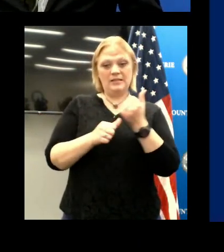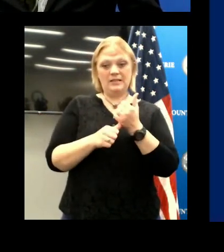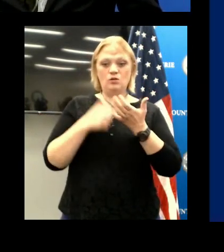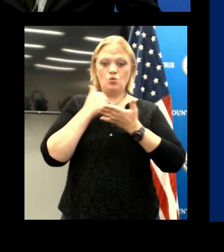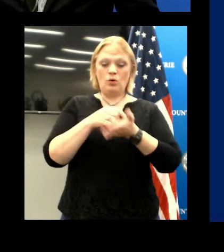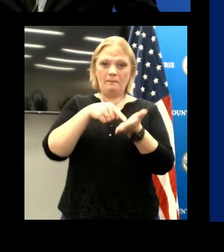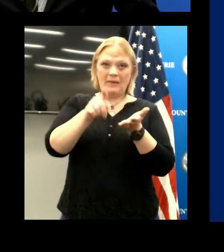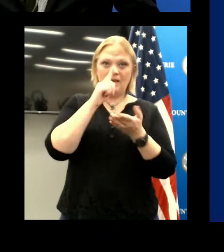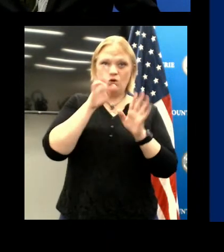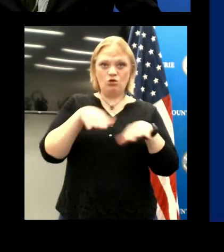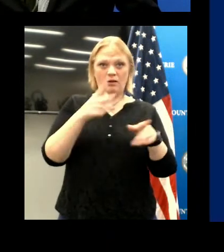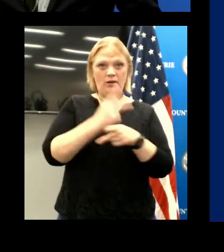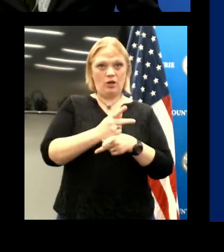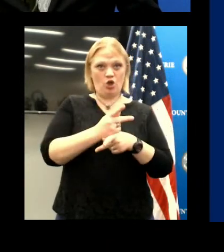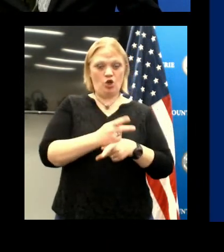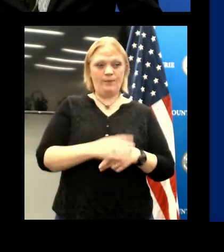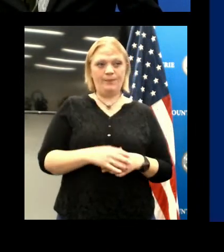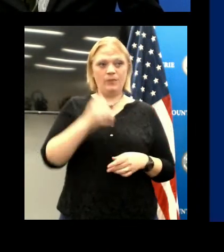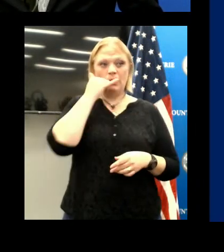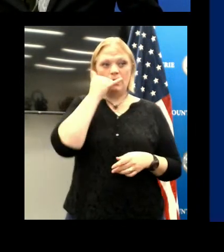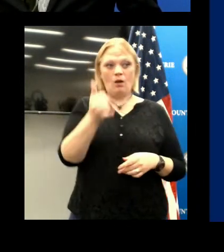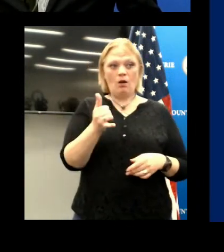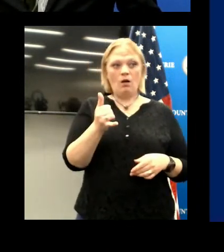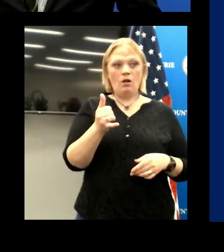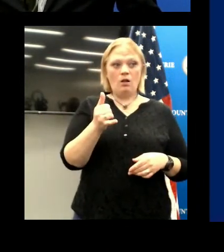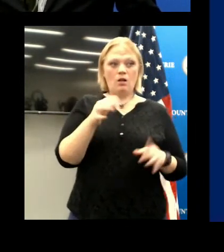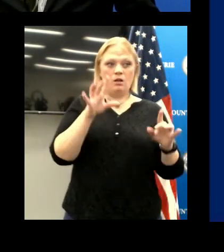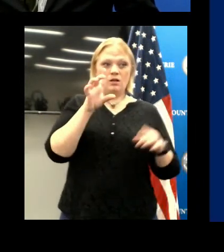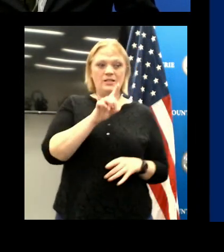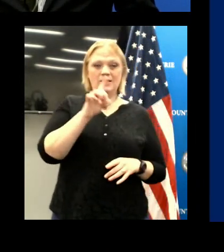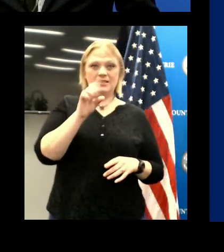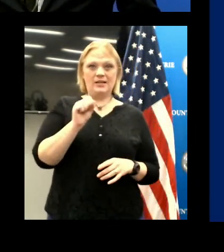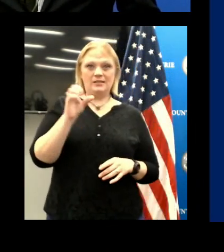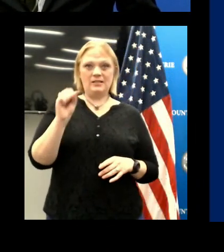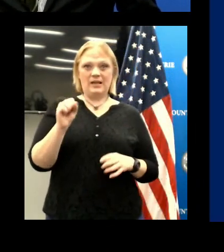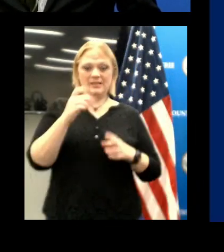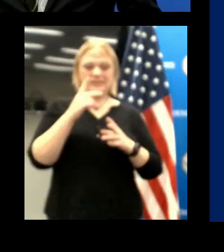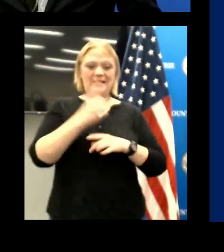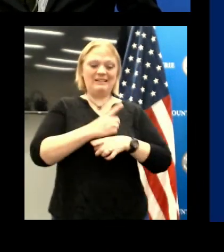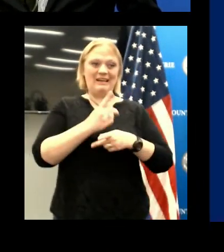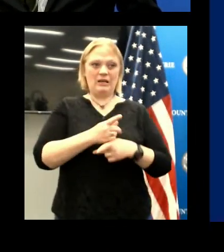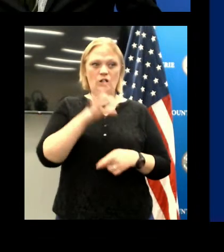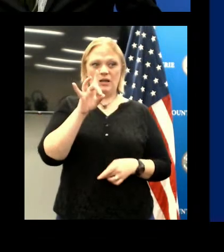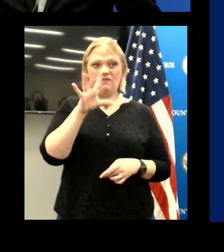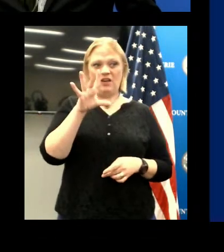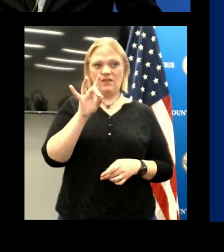your children's child care. Call our Department of Social Services Daycare Unit at